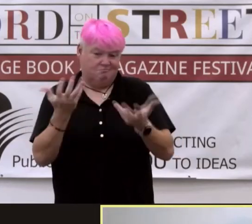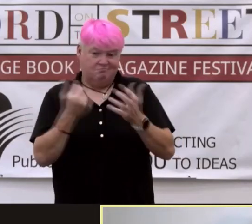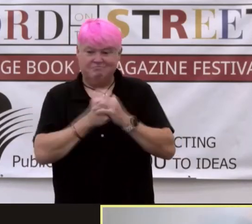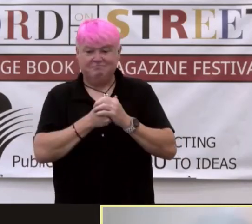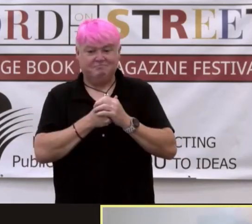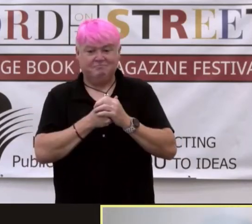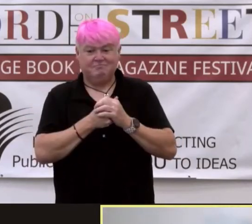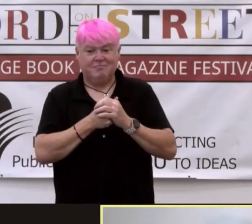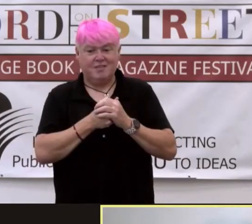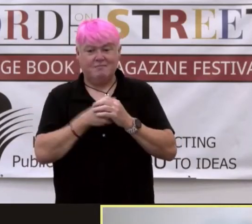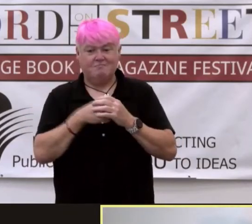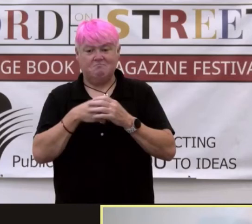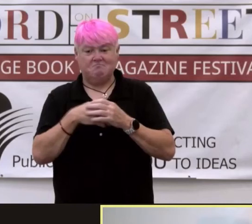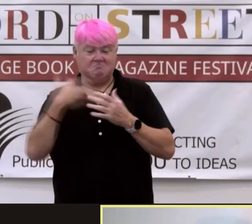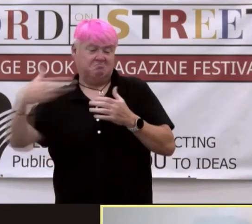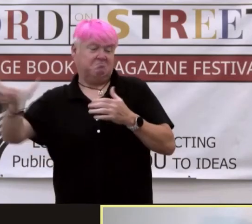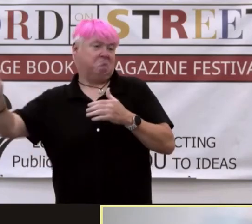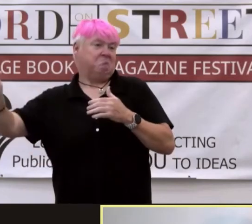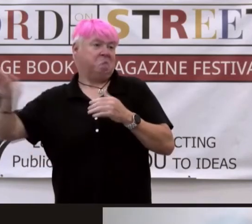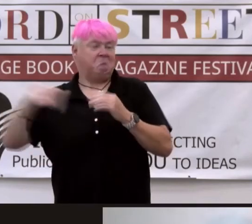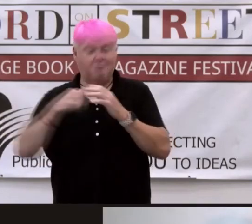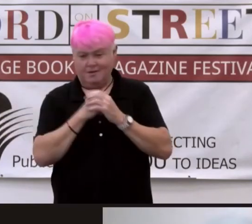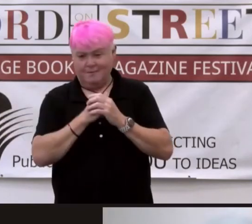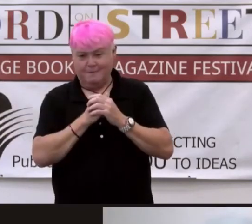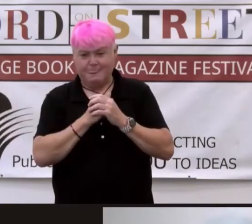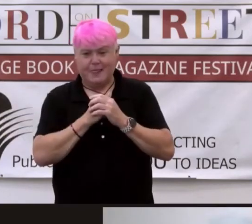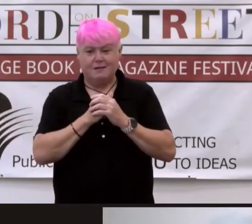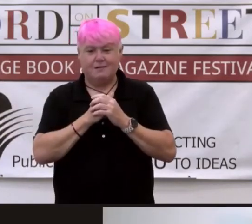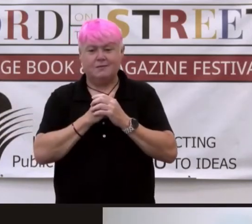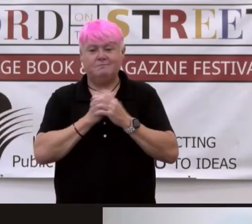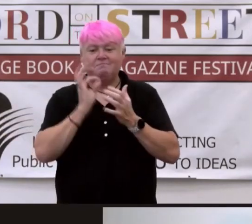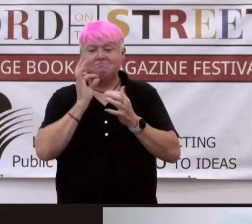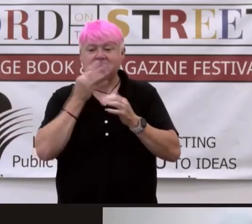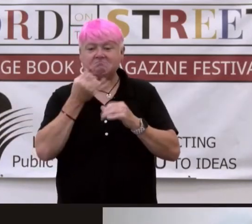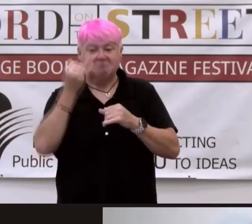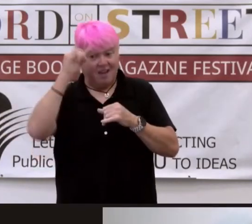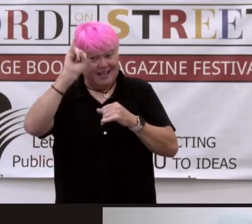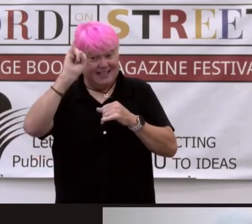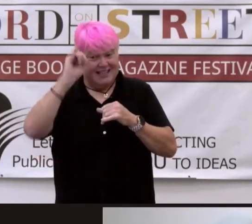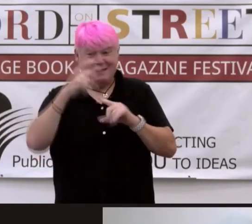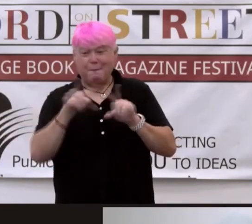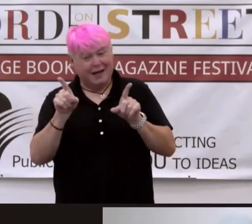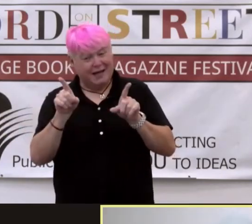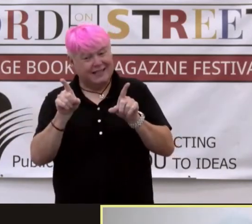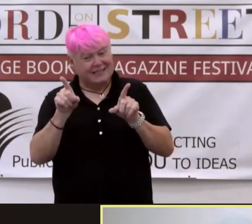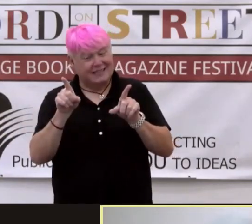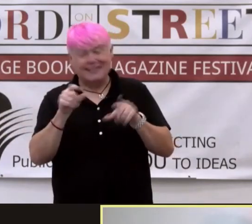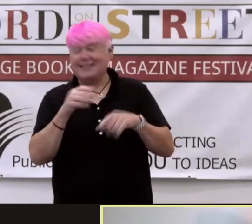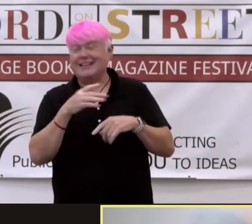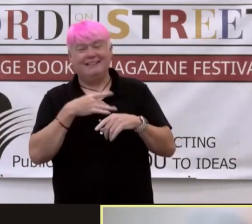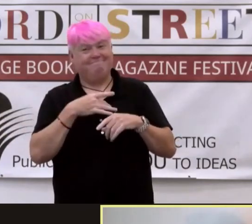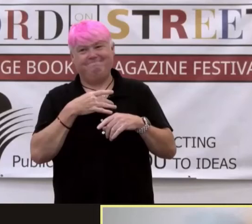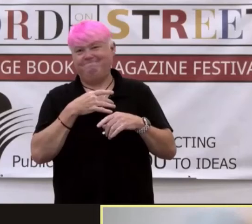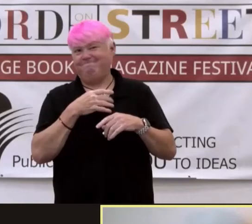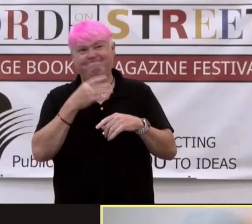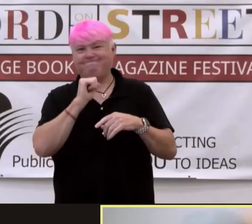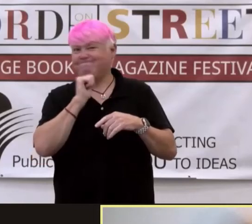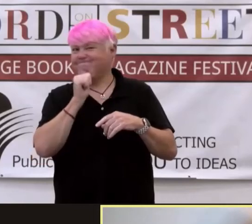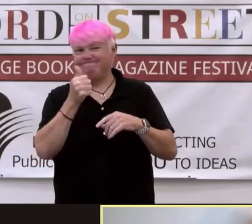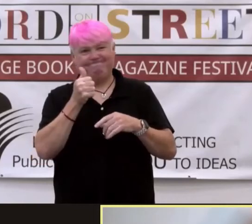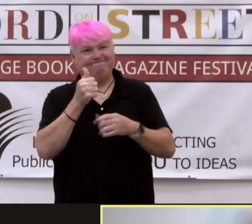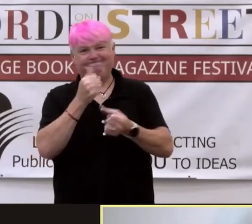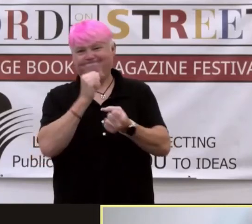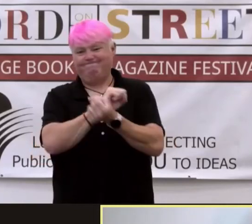those are gone. So yeah. A cool idea, but it was ultimately cool. Didn't work. It failed. That was a nice way to put it. It